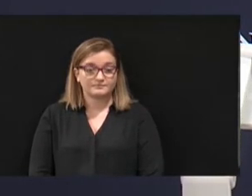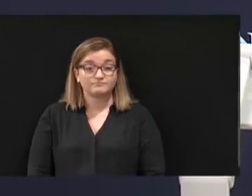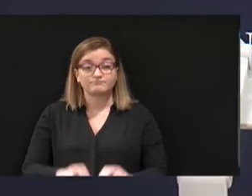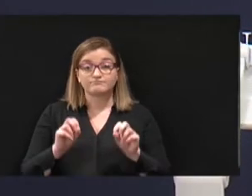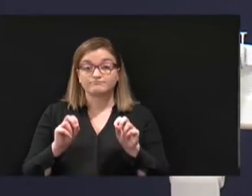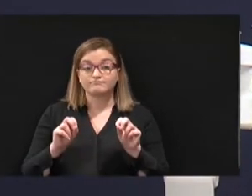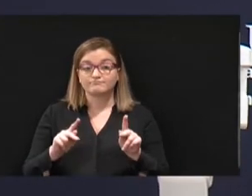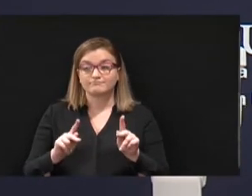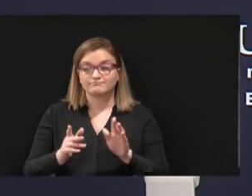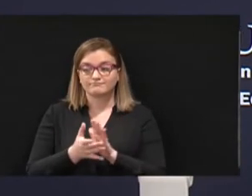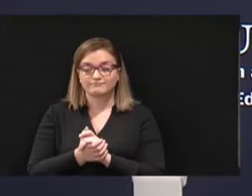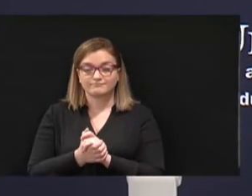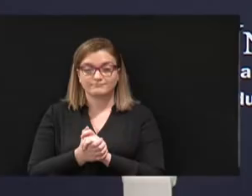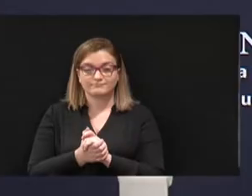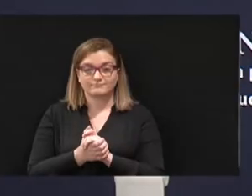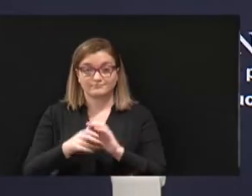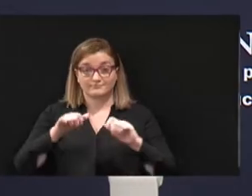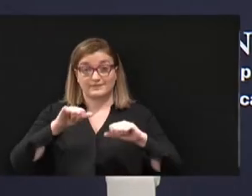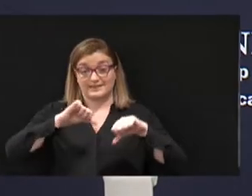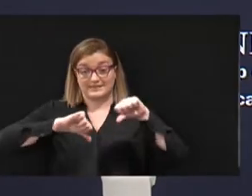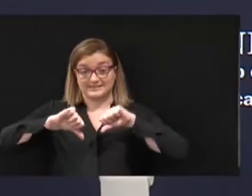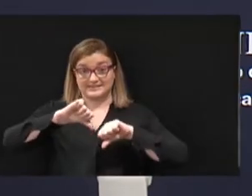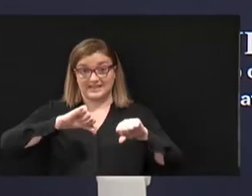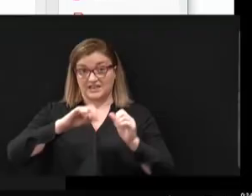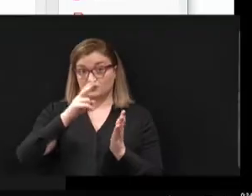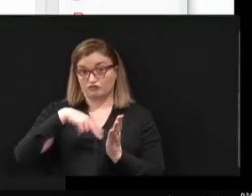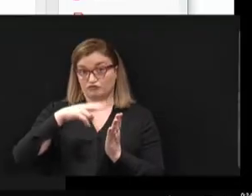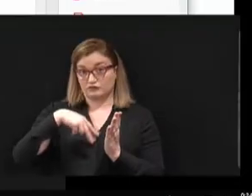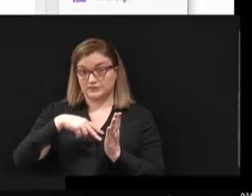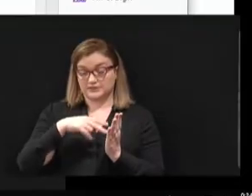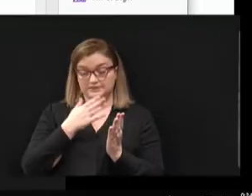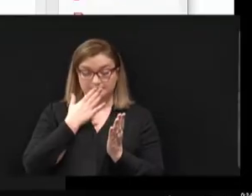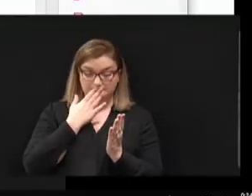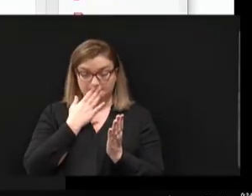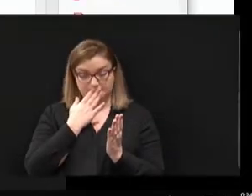Okay, the science of reading. Okay.